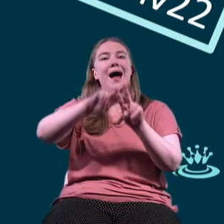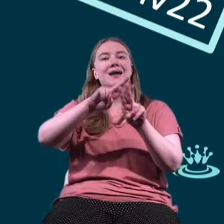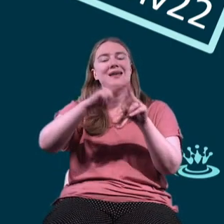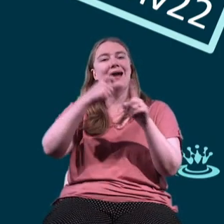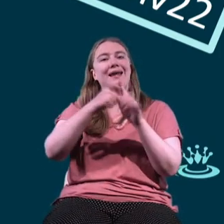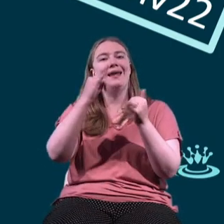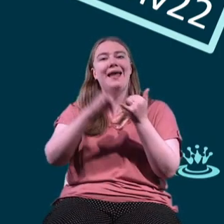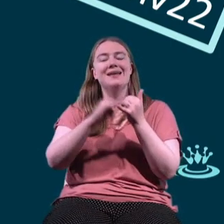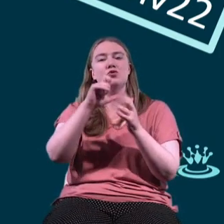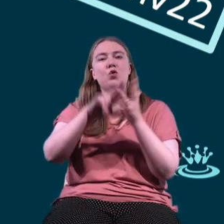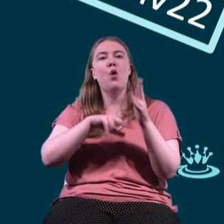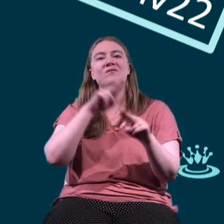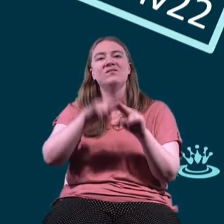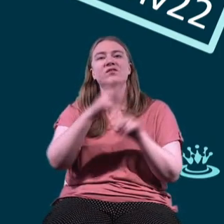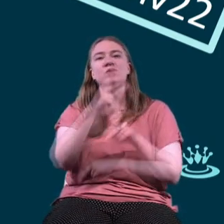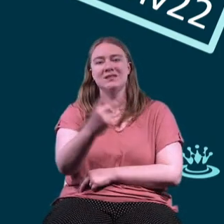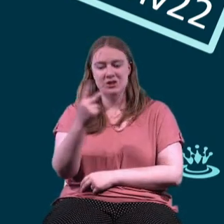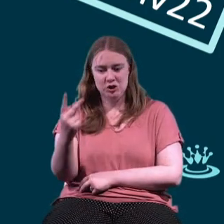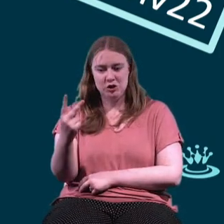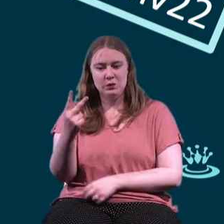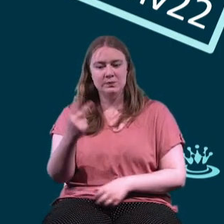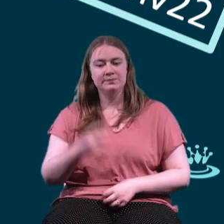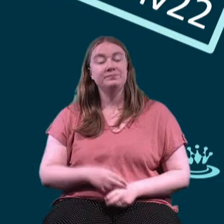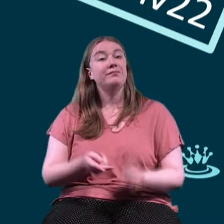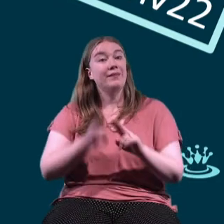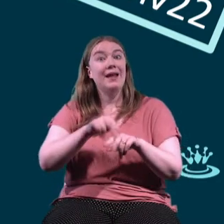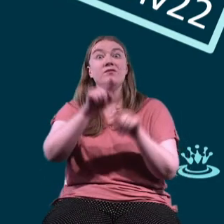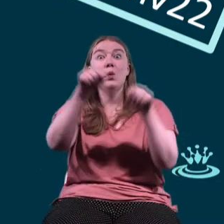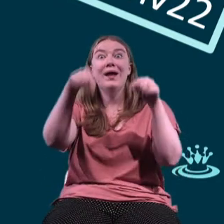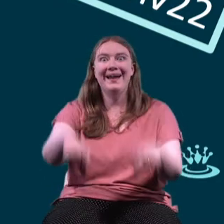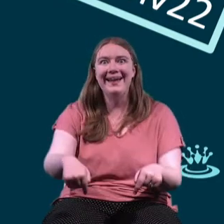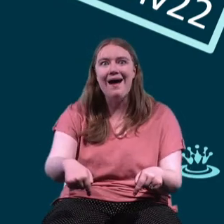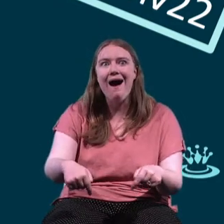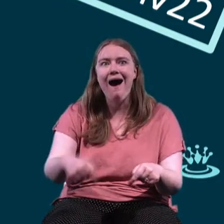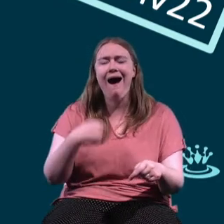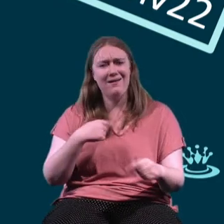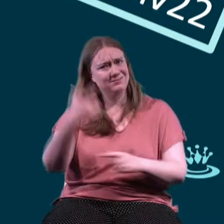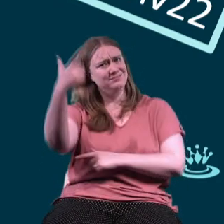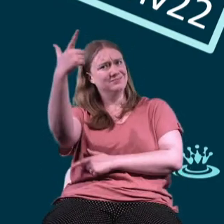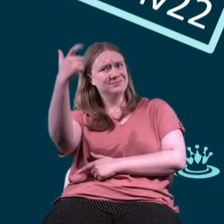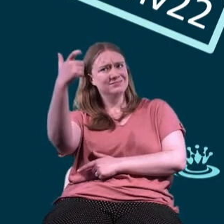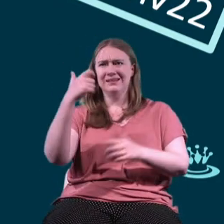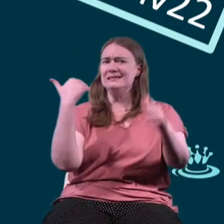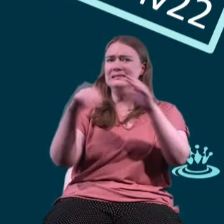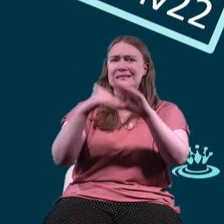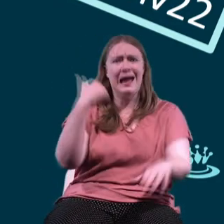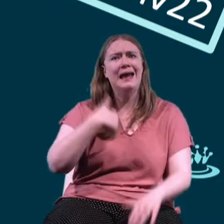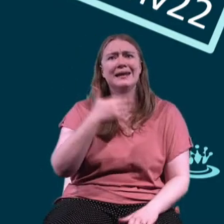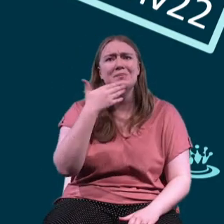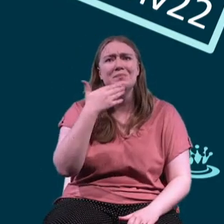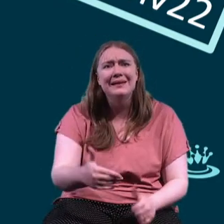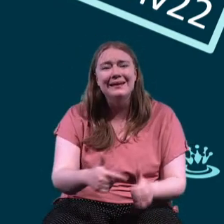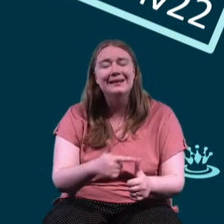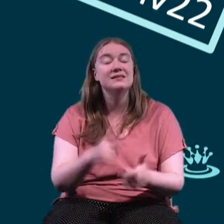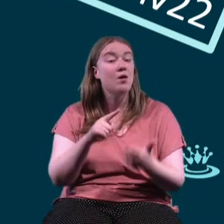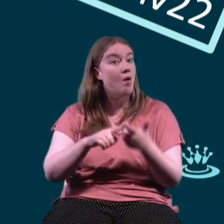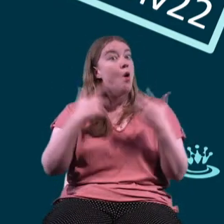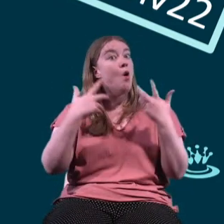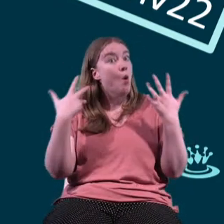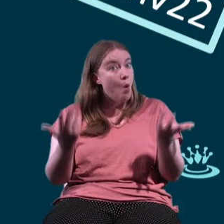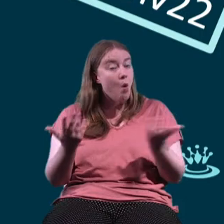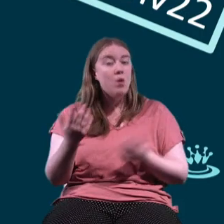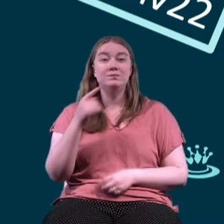KezConv22. Now, we would love to see, like, if you're here and doing things this week, we'd love to see some pictures. If you are sat